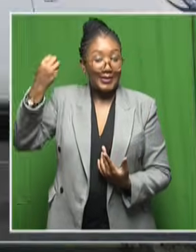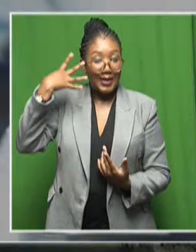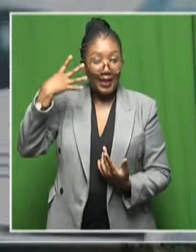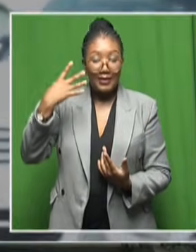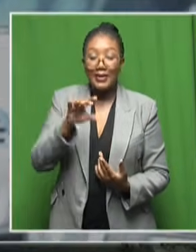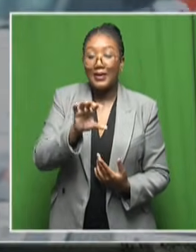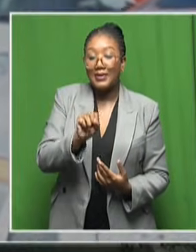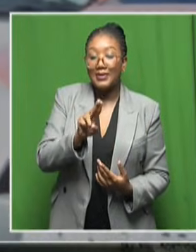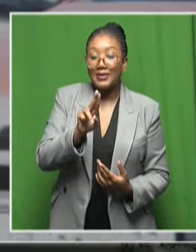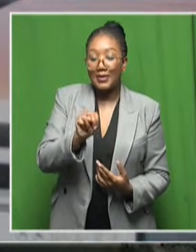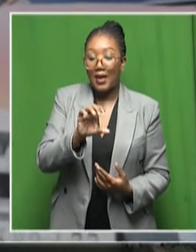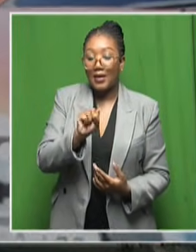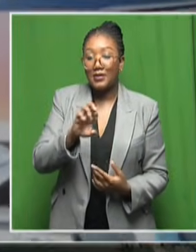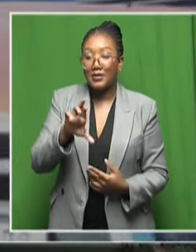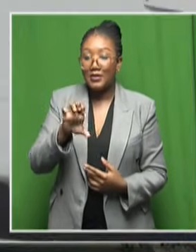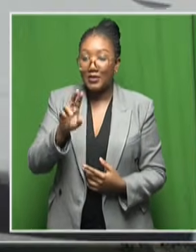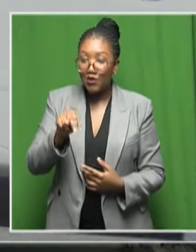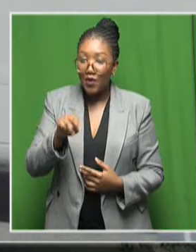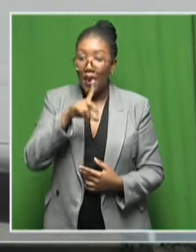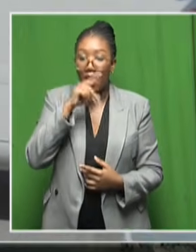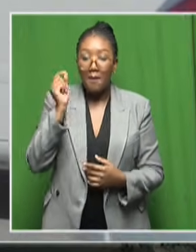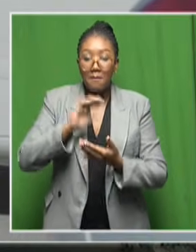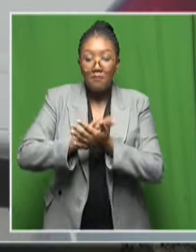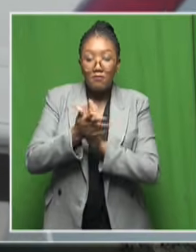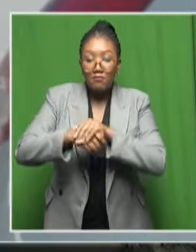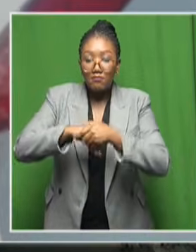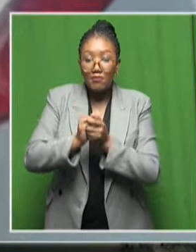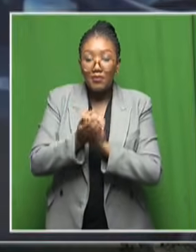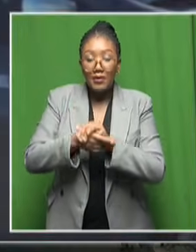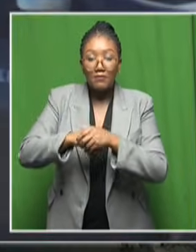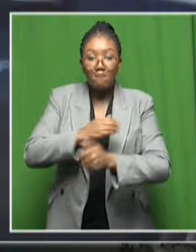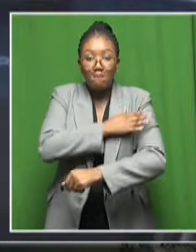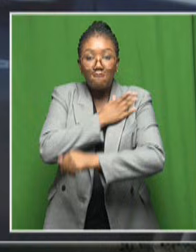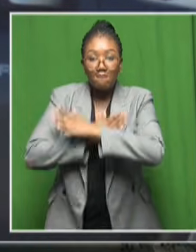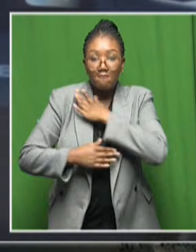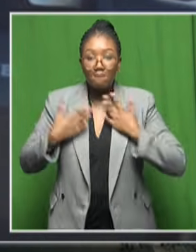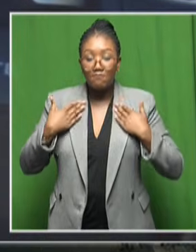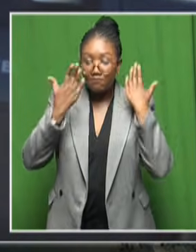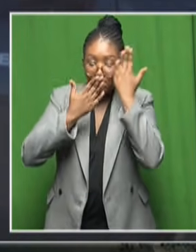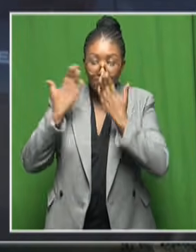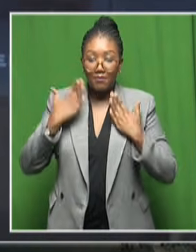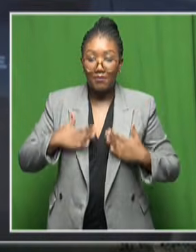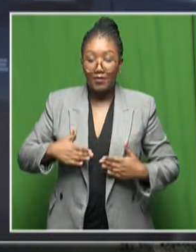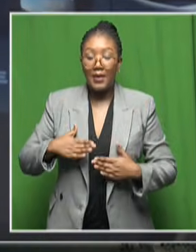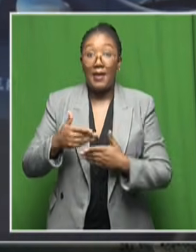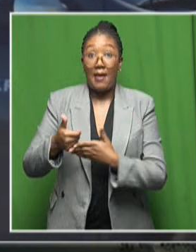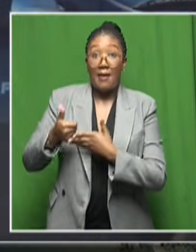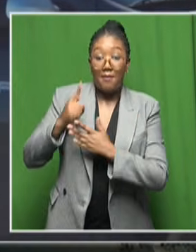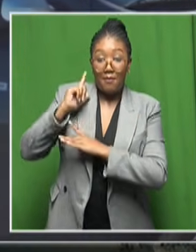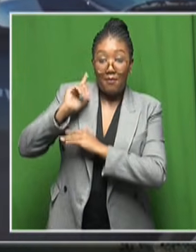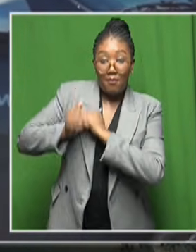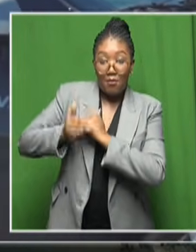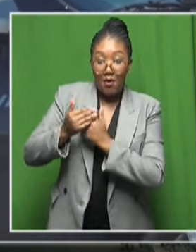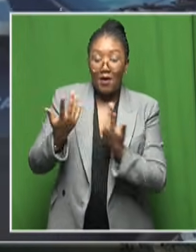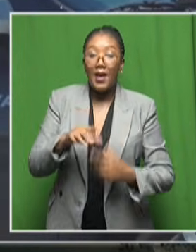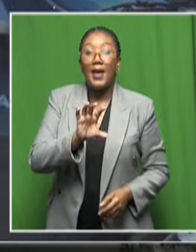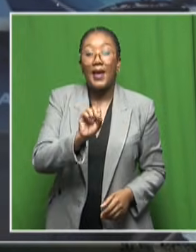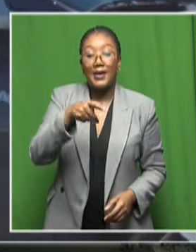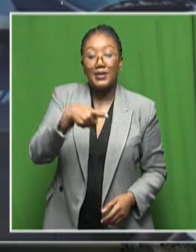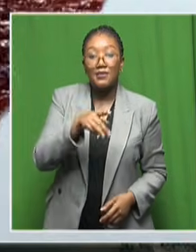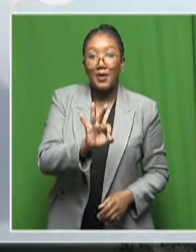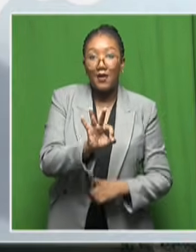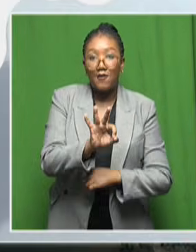many sunscreens out there and you often don't know what to choose. Yes. But I think we need to look at the SPF, the sun